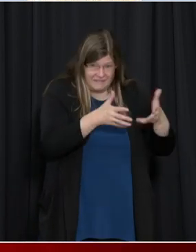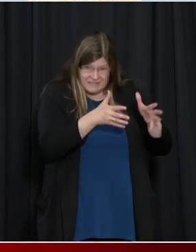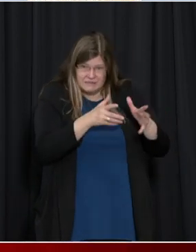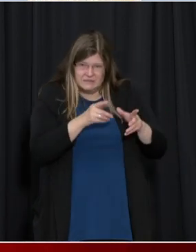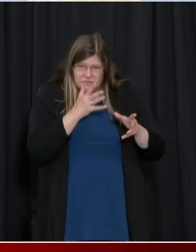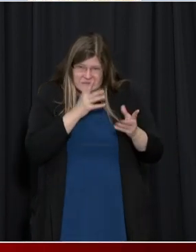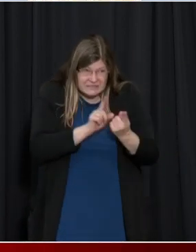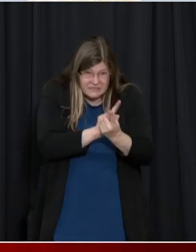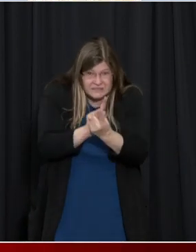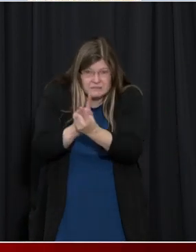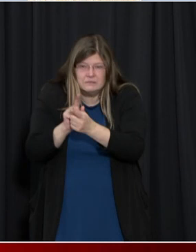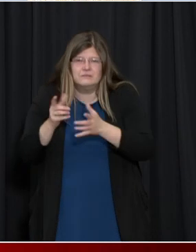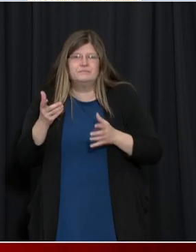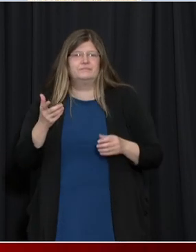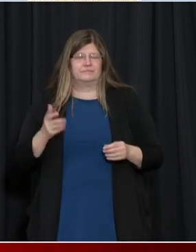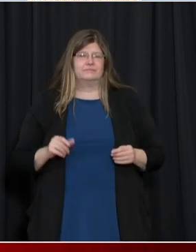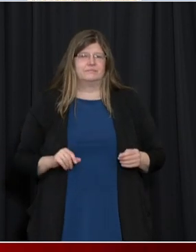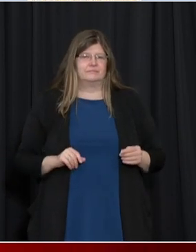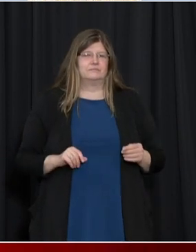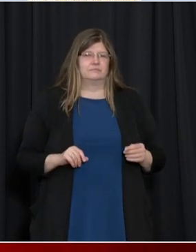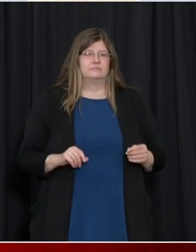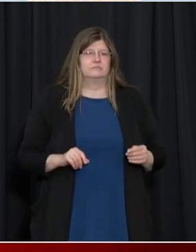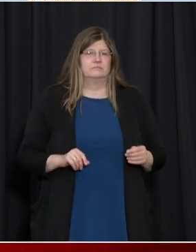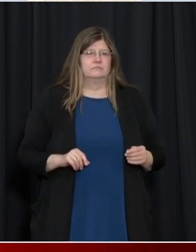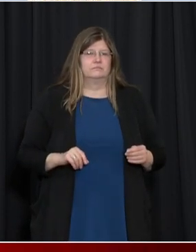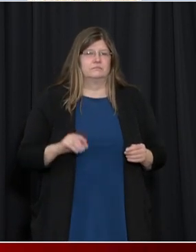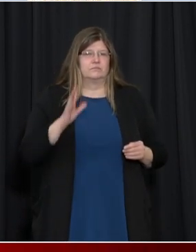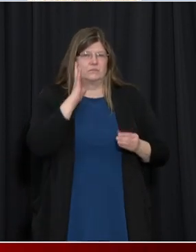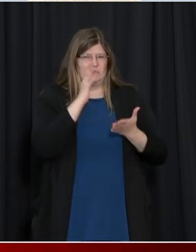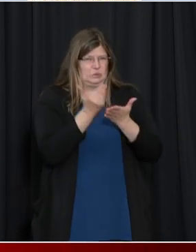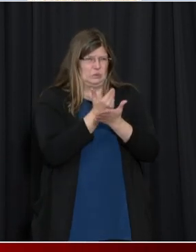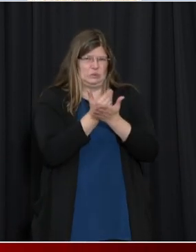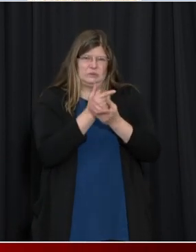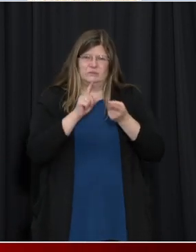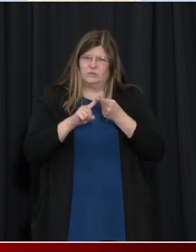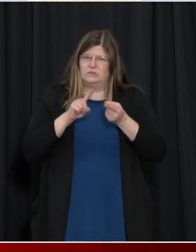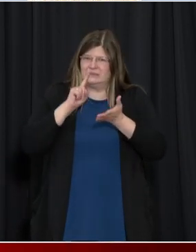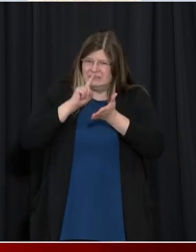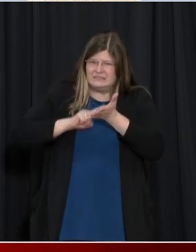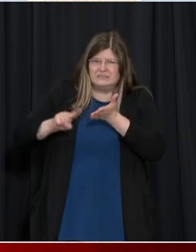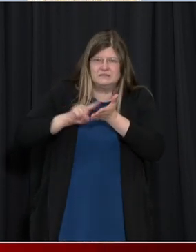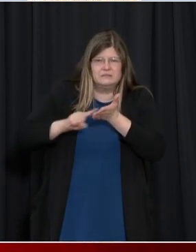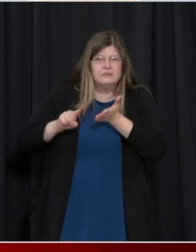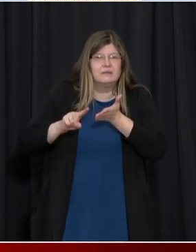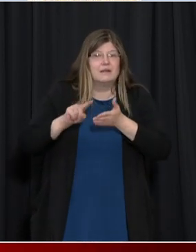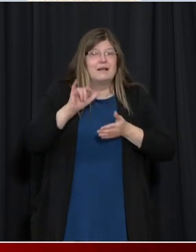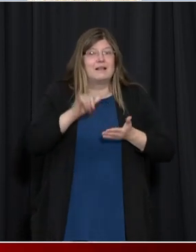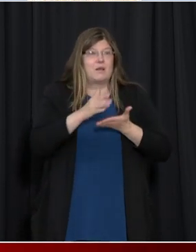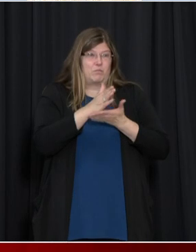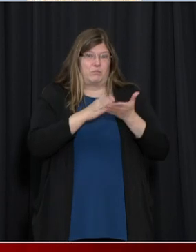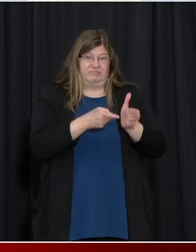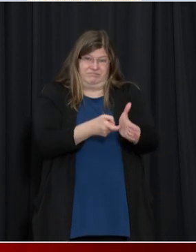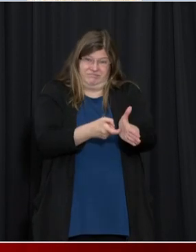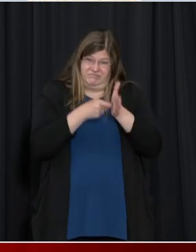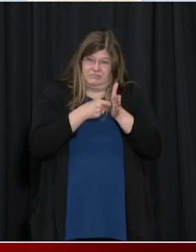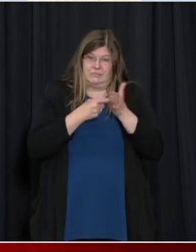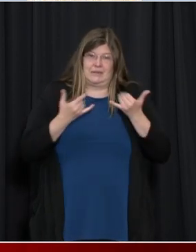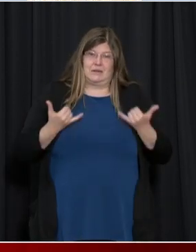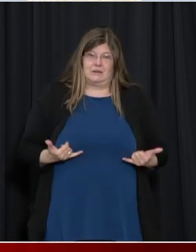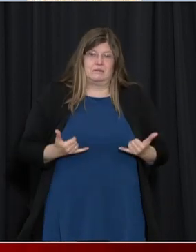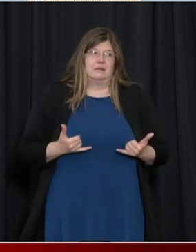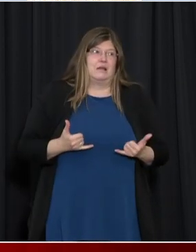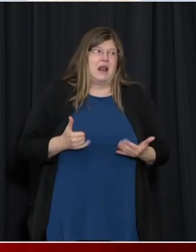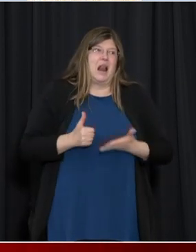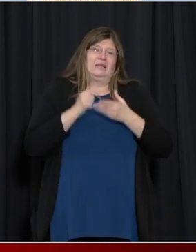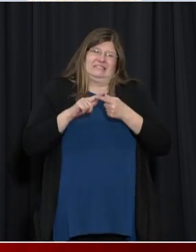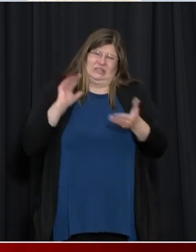new thing that will be present in our community because that work will keep this virus from spreading